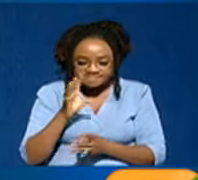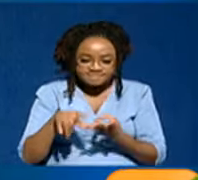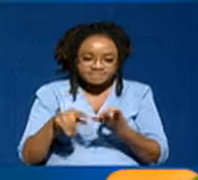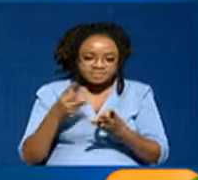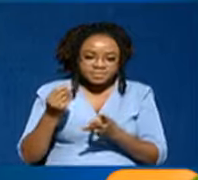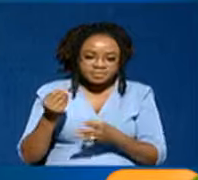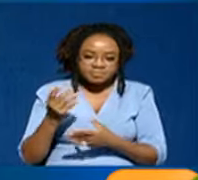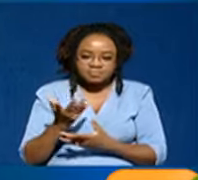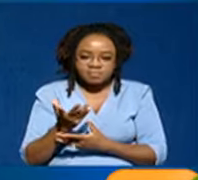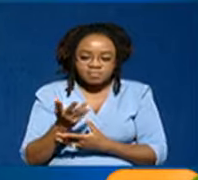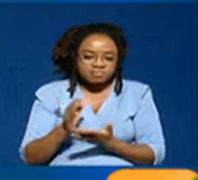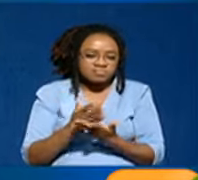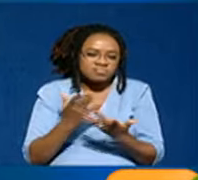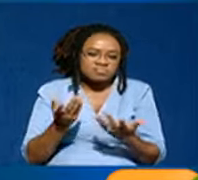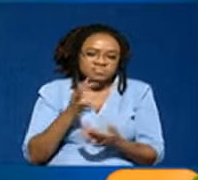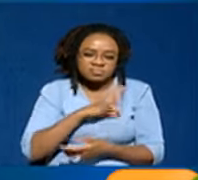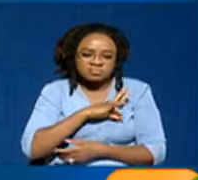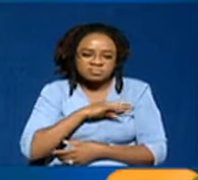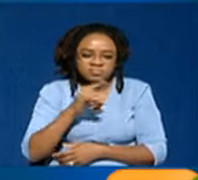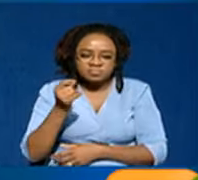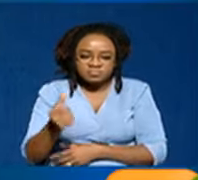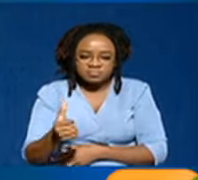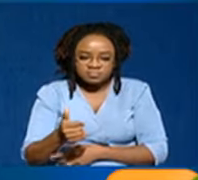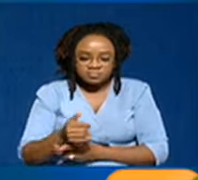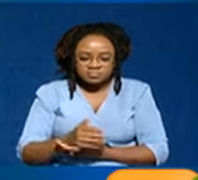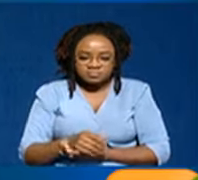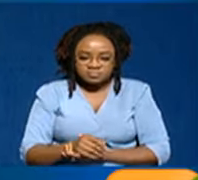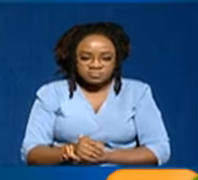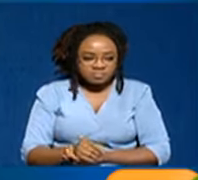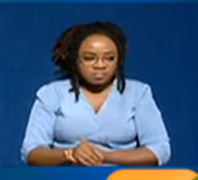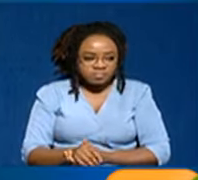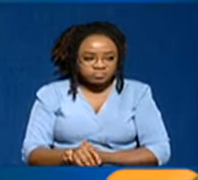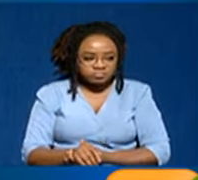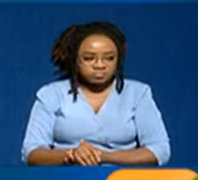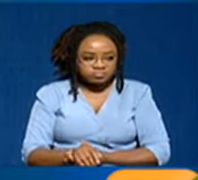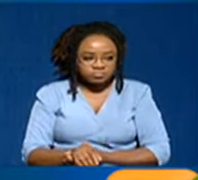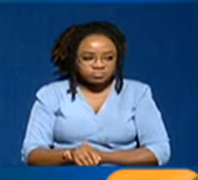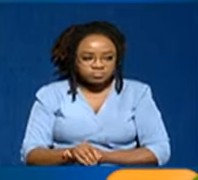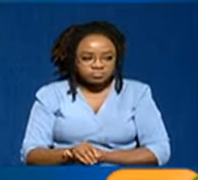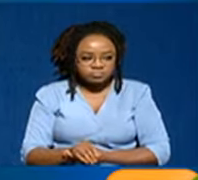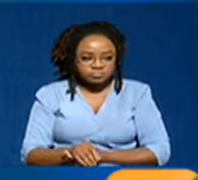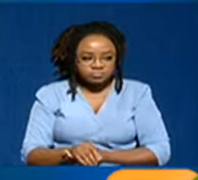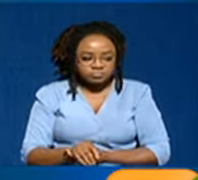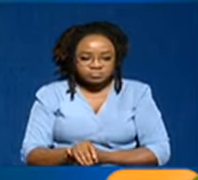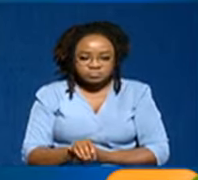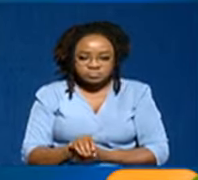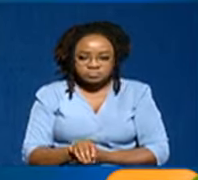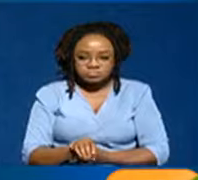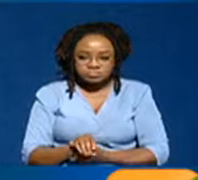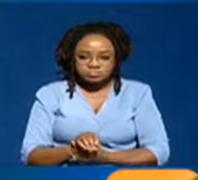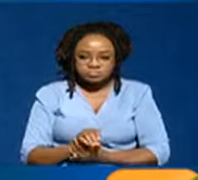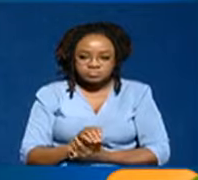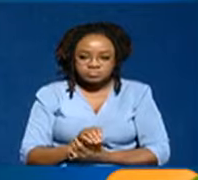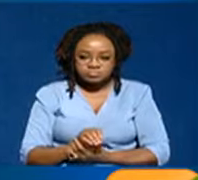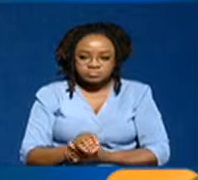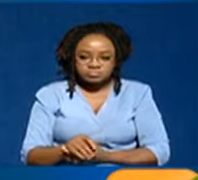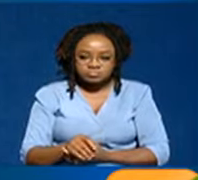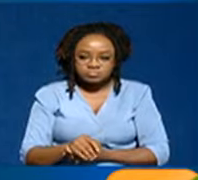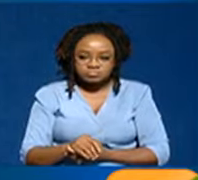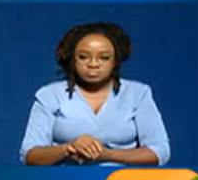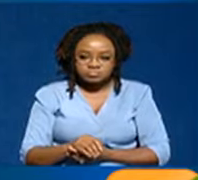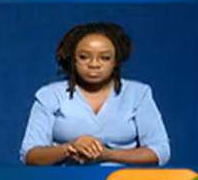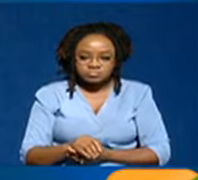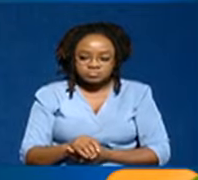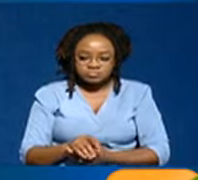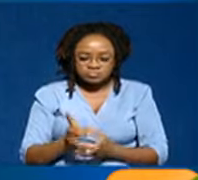you know, to fend for themselves during this time. Those who cannot afford. They're translating that and as cutting not, the salary. Yeah, and it is not mandatory. Just to try and cut down